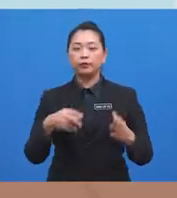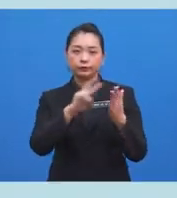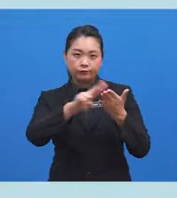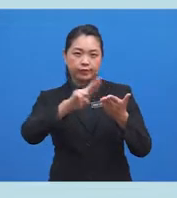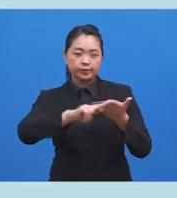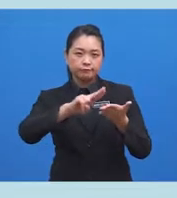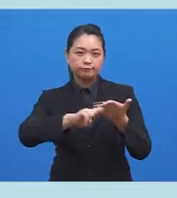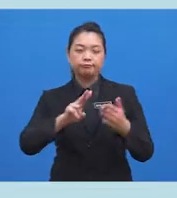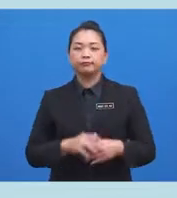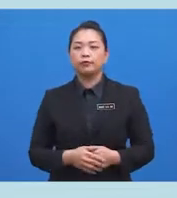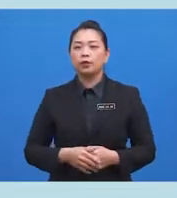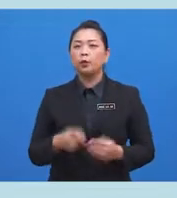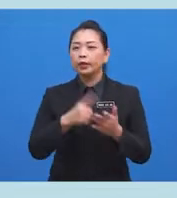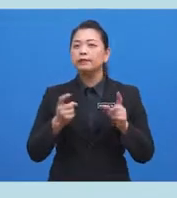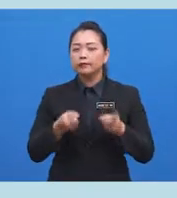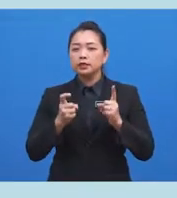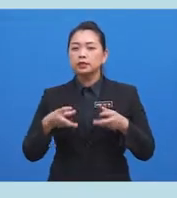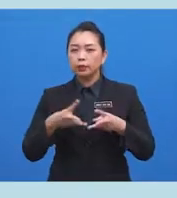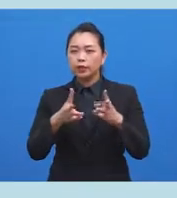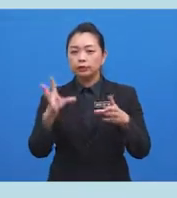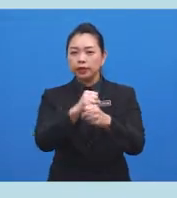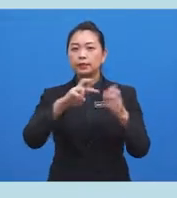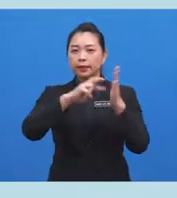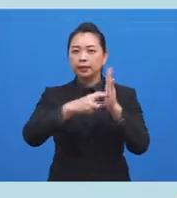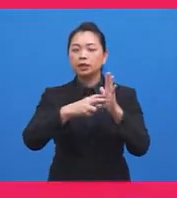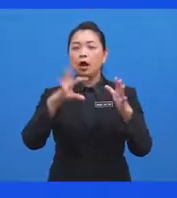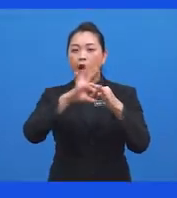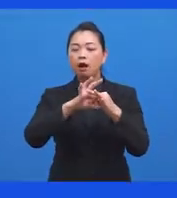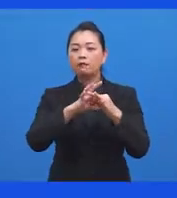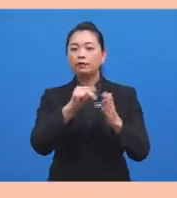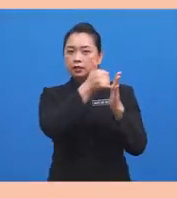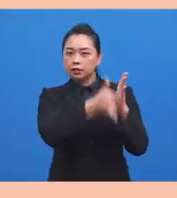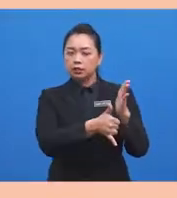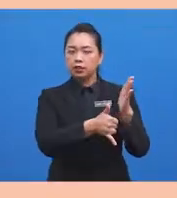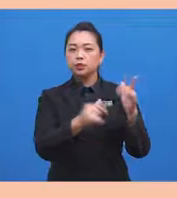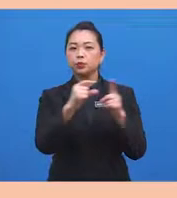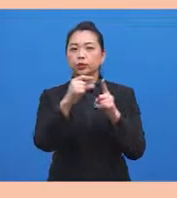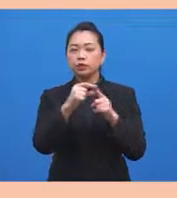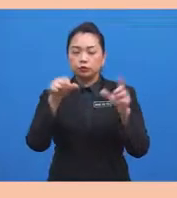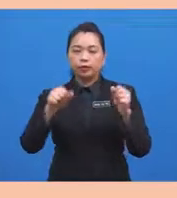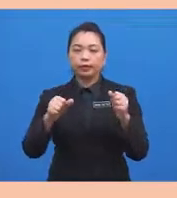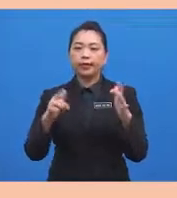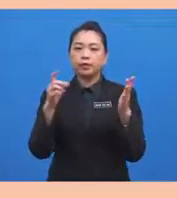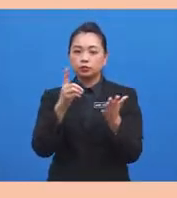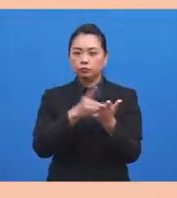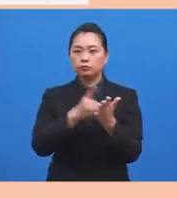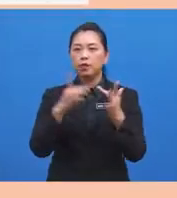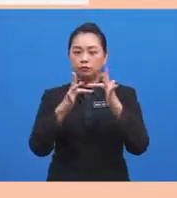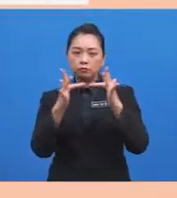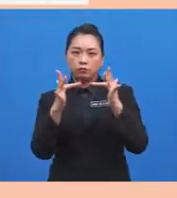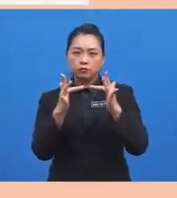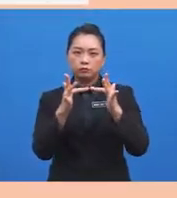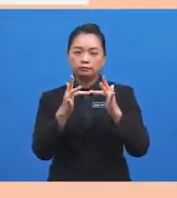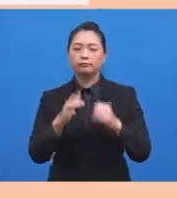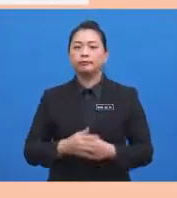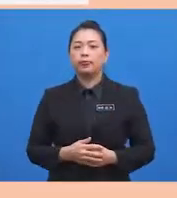text. What's the fastest way to get the meaning of these words? Yes, you can either Google for the meanings or you can simply